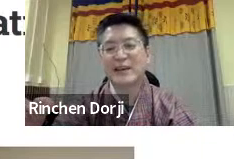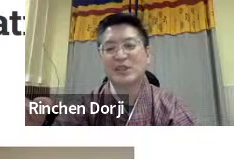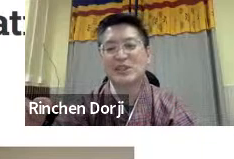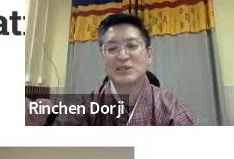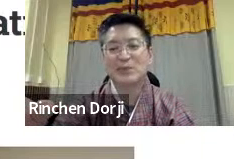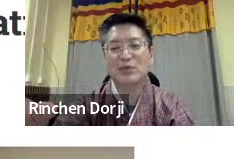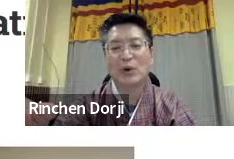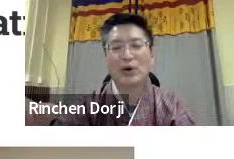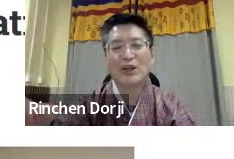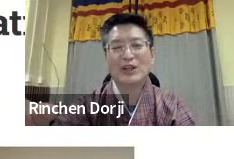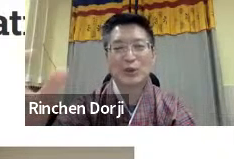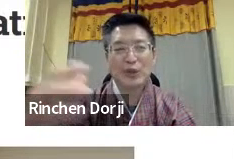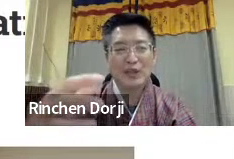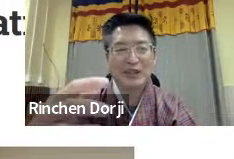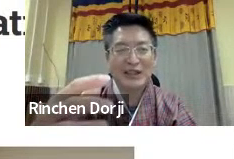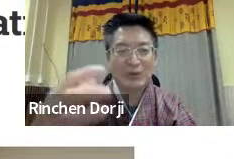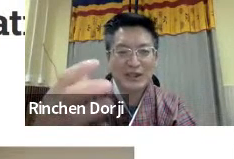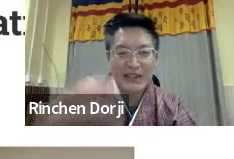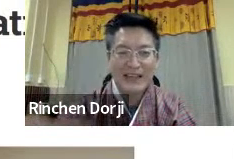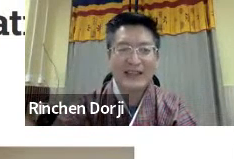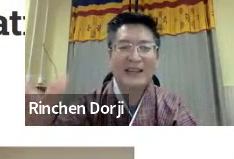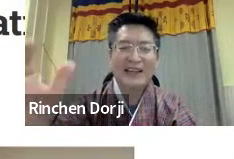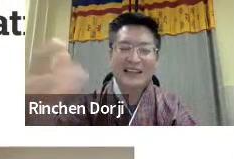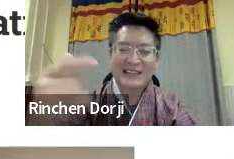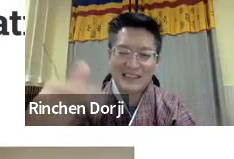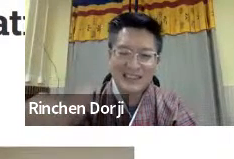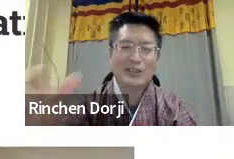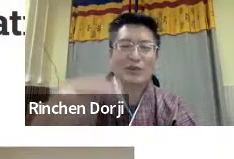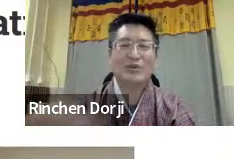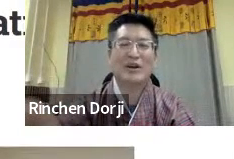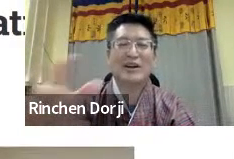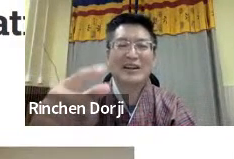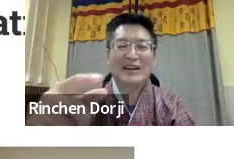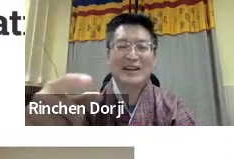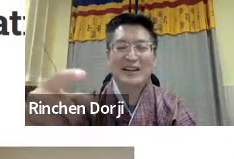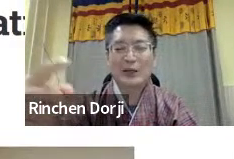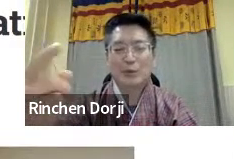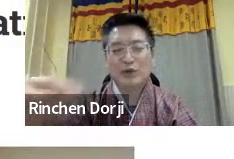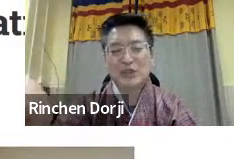online examinations before, so we ran a series of